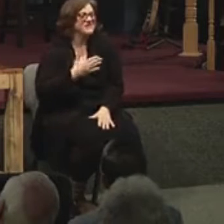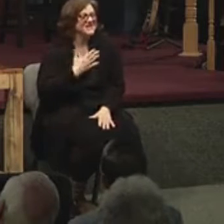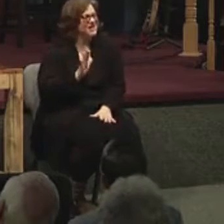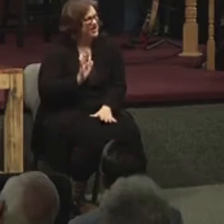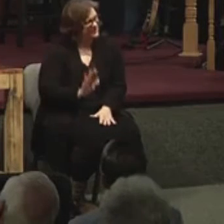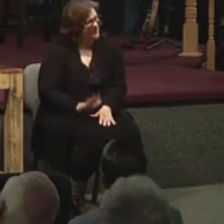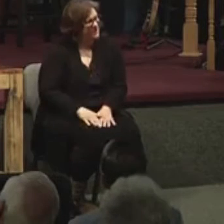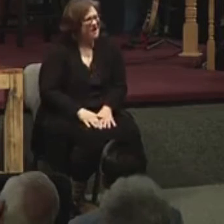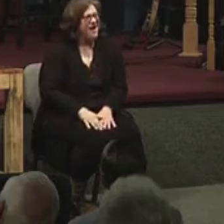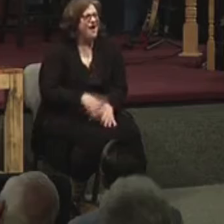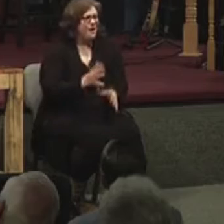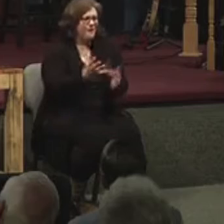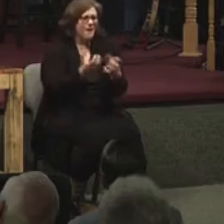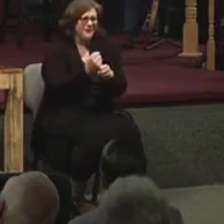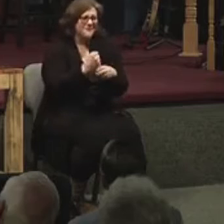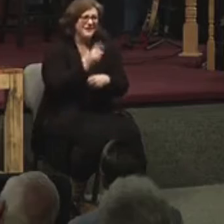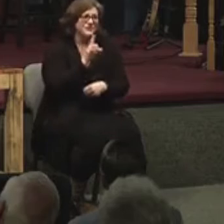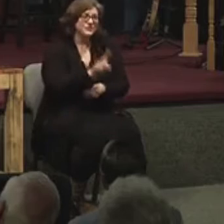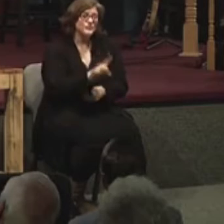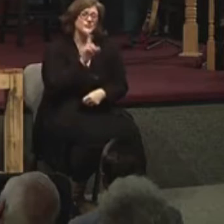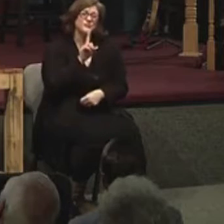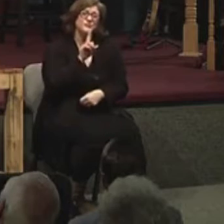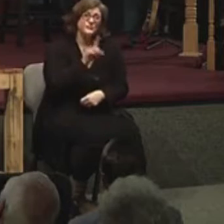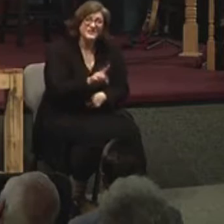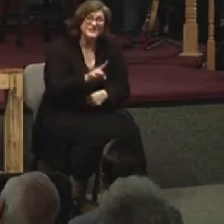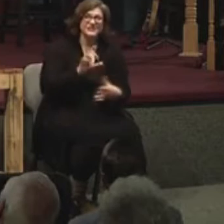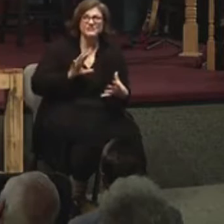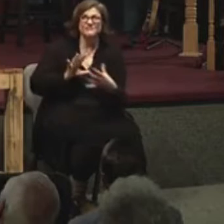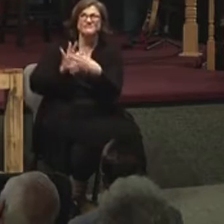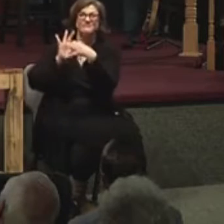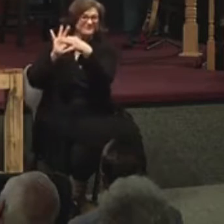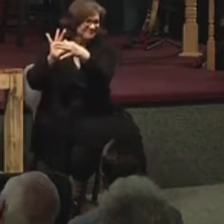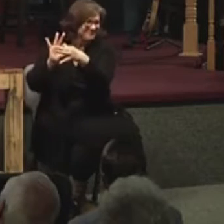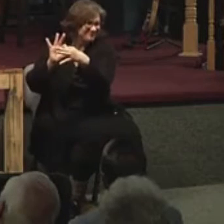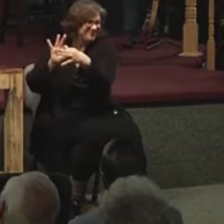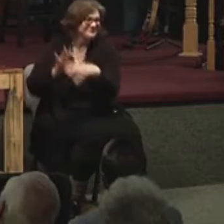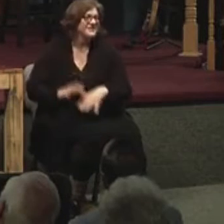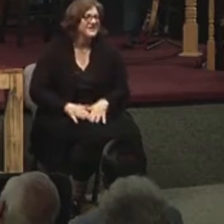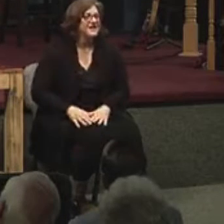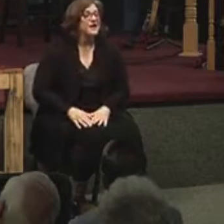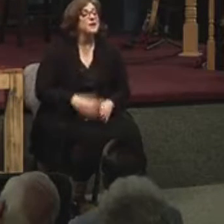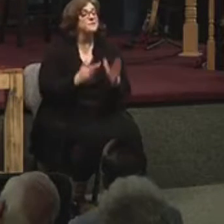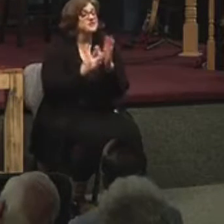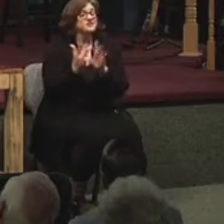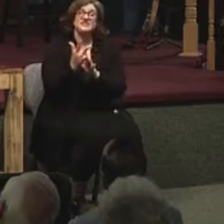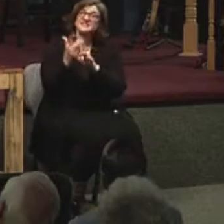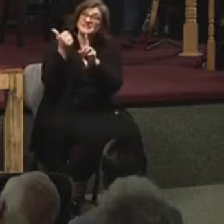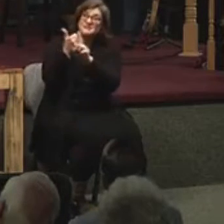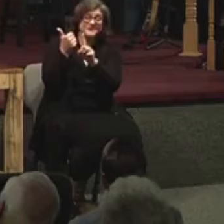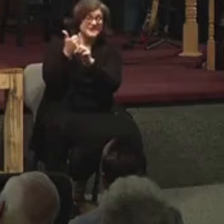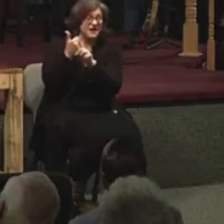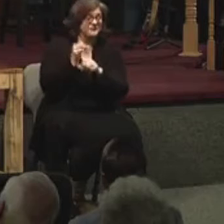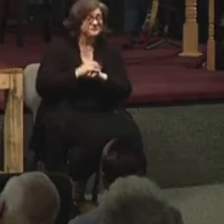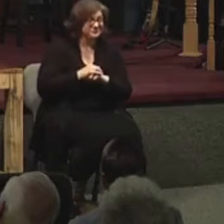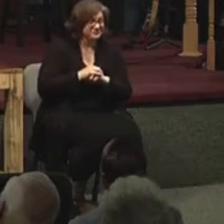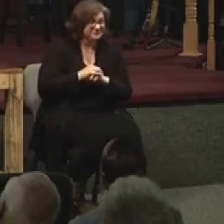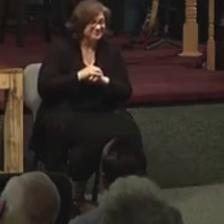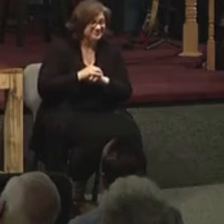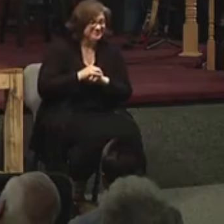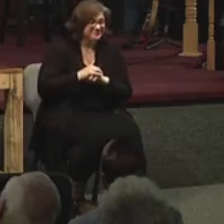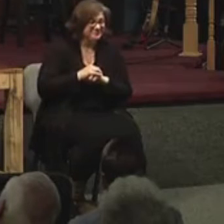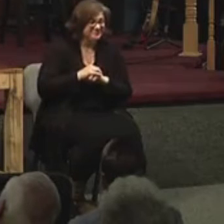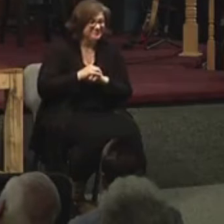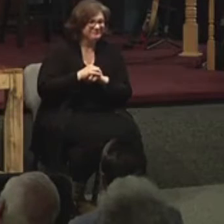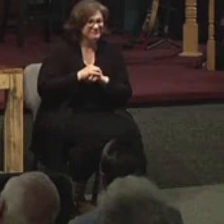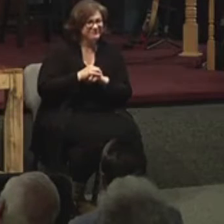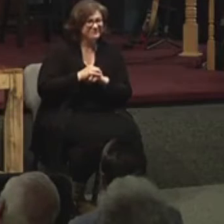for Jesus. Not just the blessing he wants to give to us, but Jesus himself. And we make room for him in